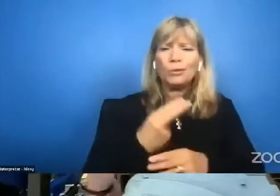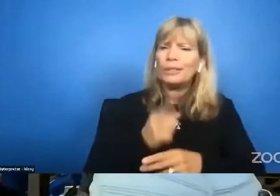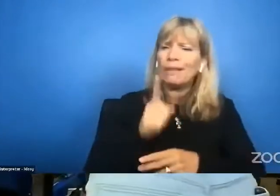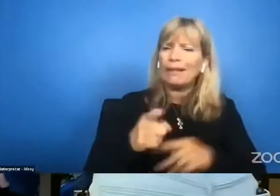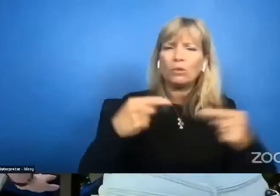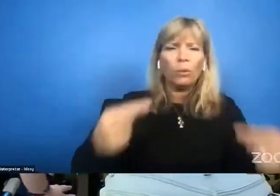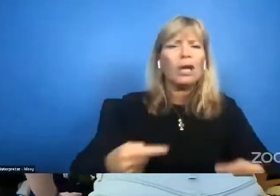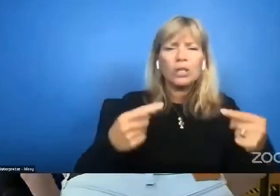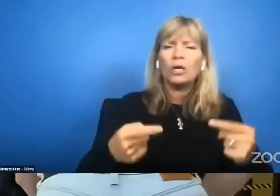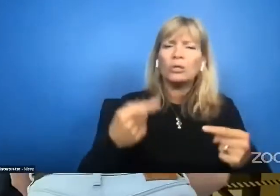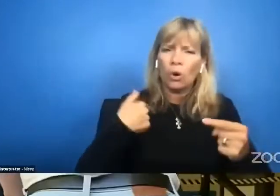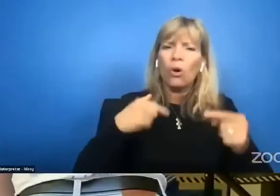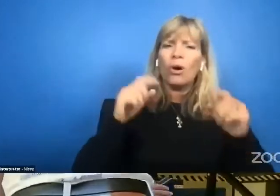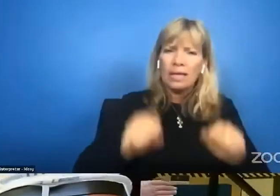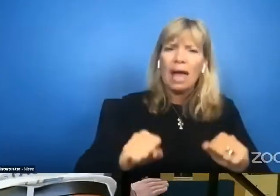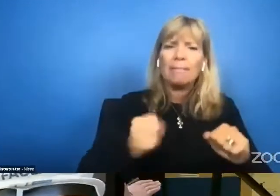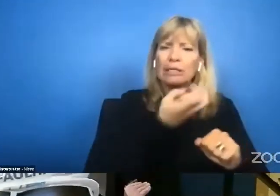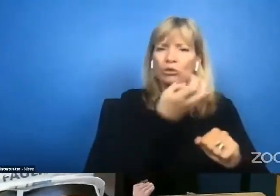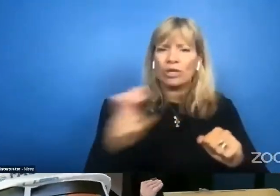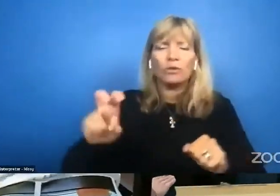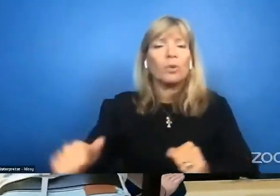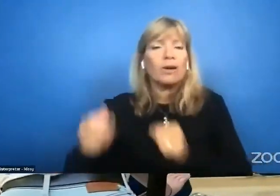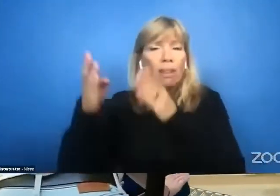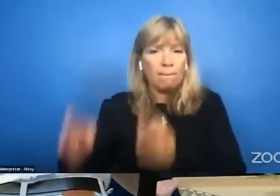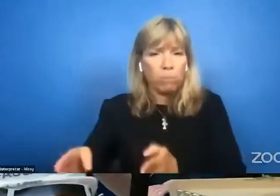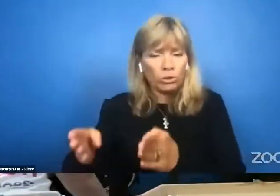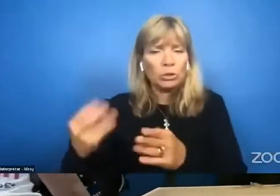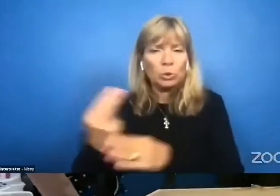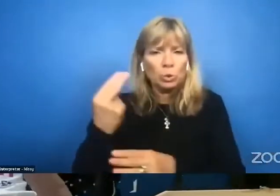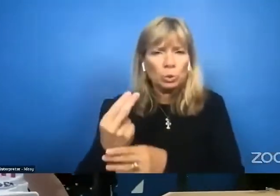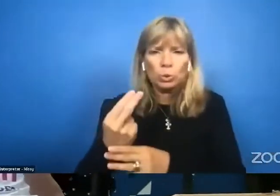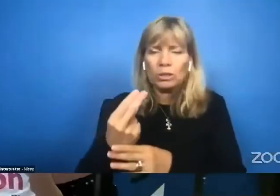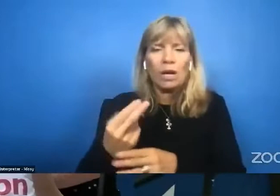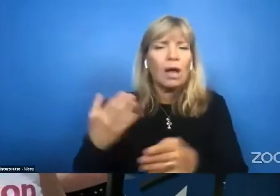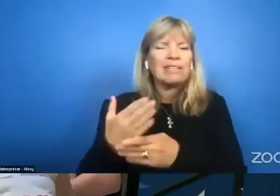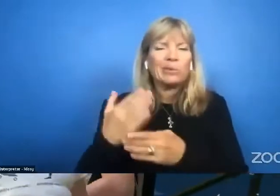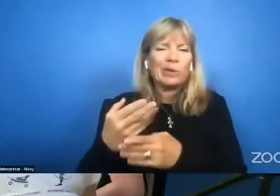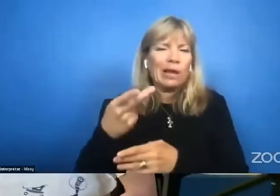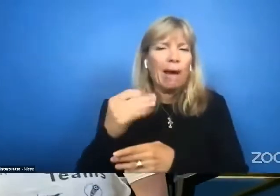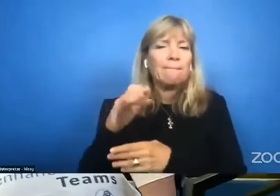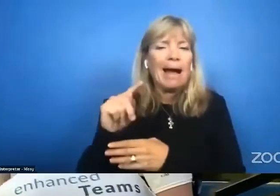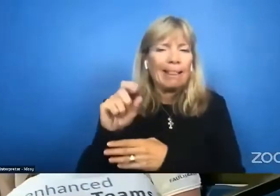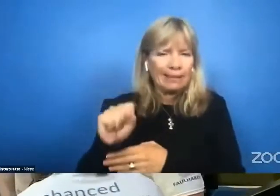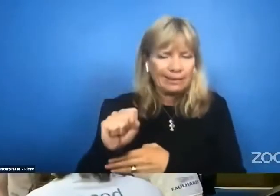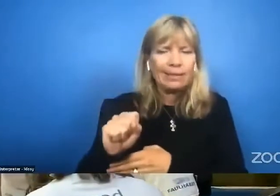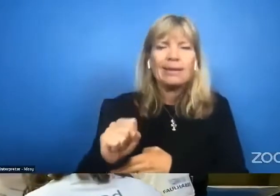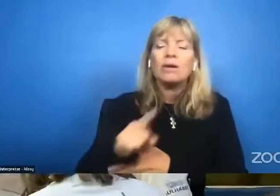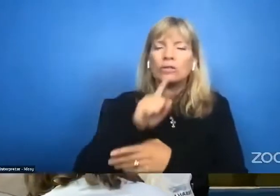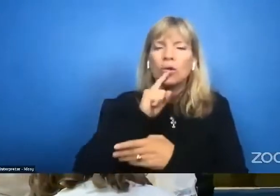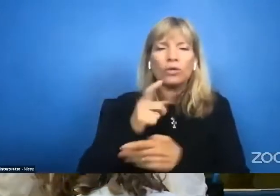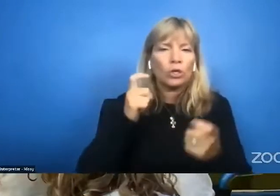between the pilots, so the control is very intuitive, I assume.